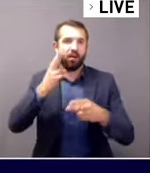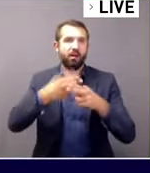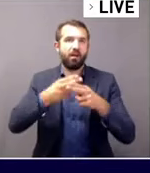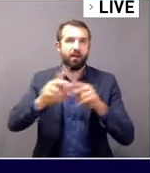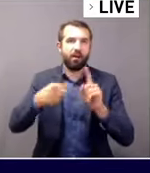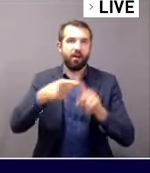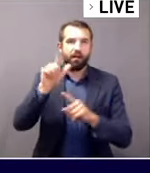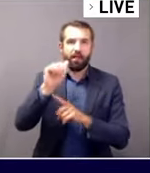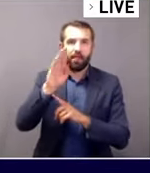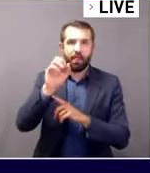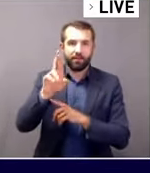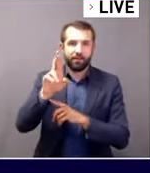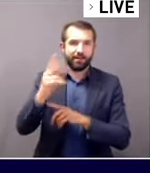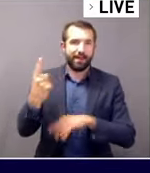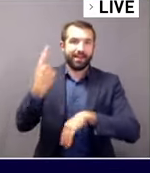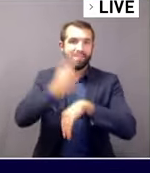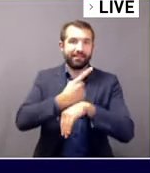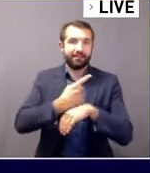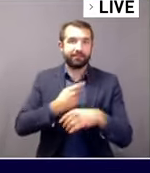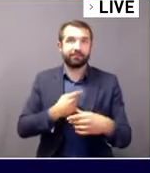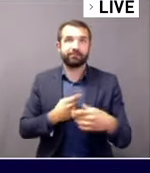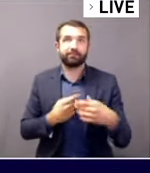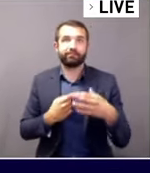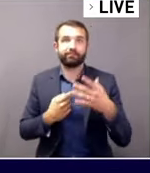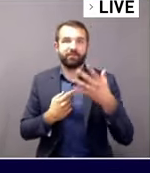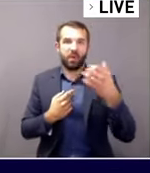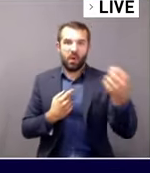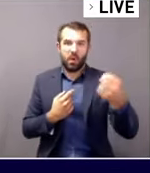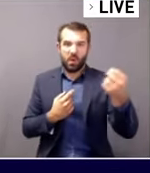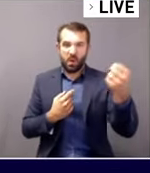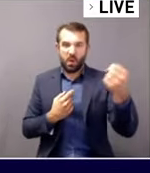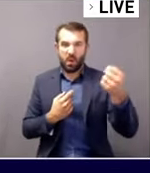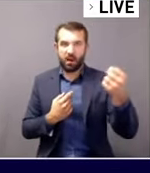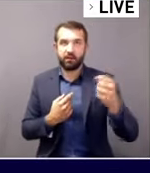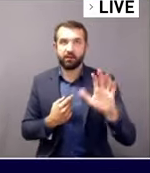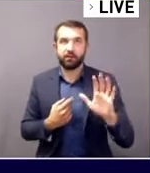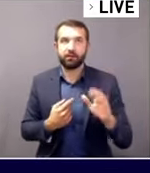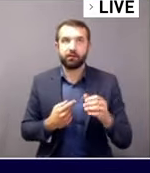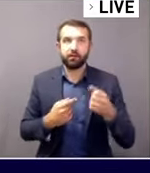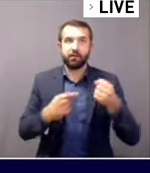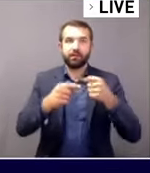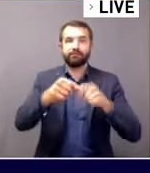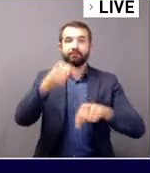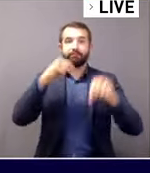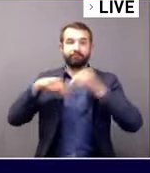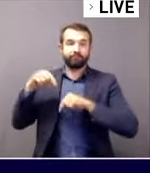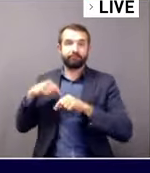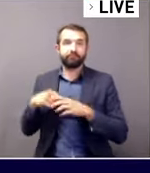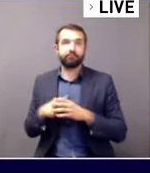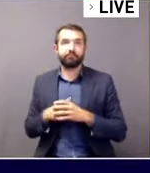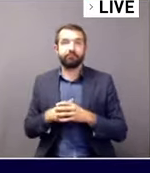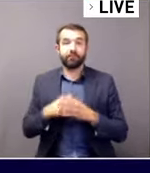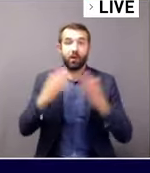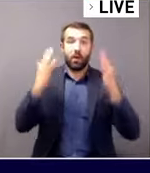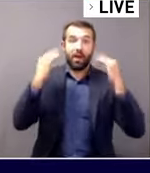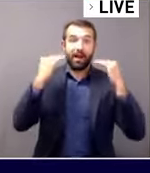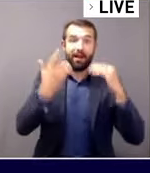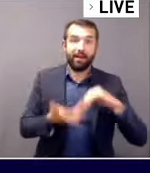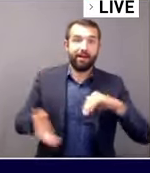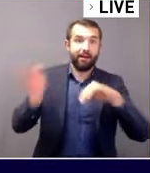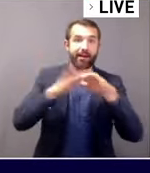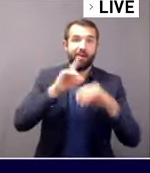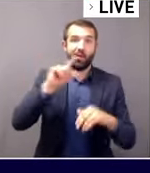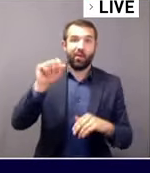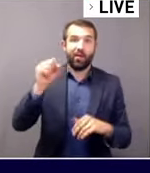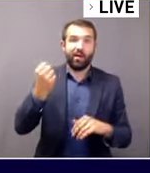segue into a discussion about the next couple of days. And the answer, Bob, is that it's a little bit of all of those things. There have been a handful